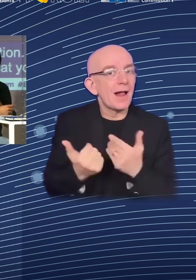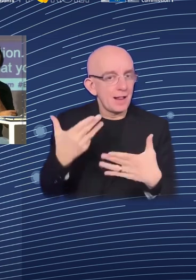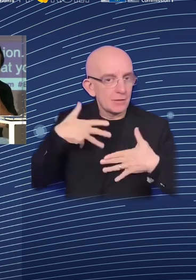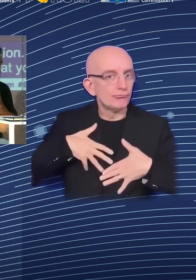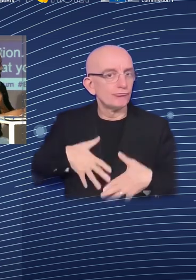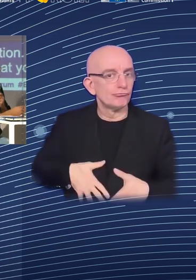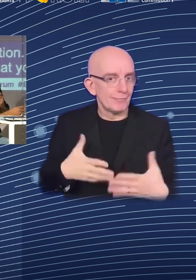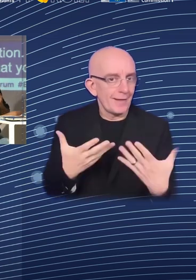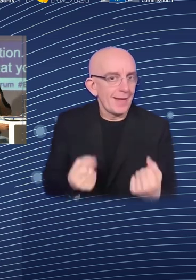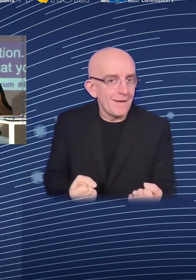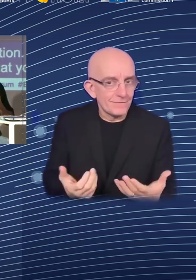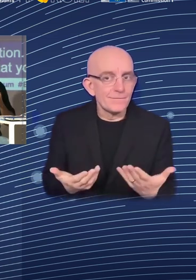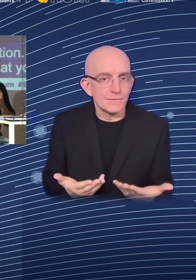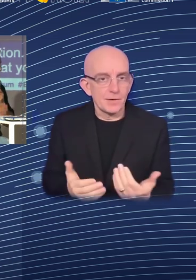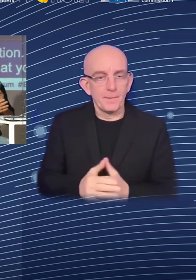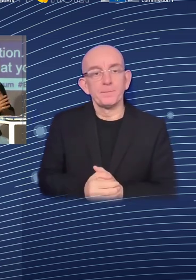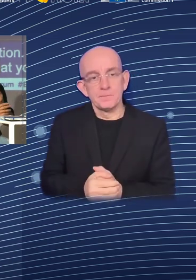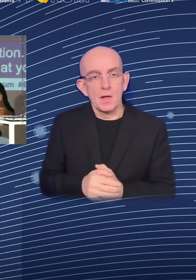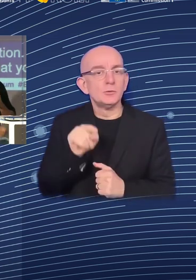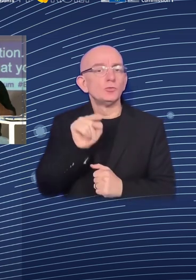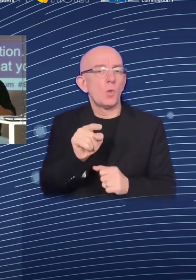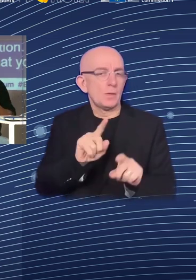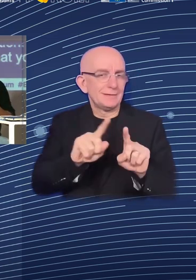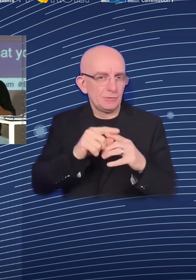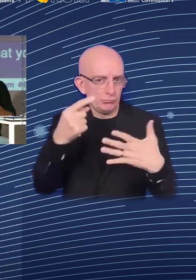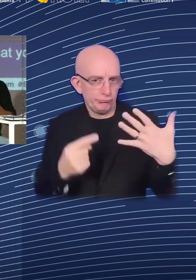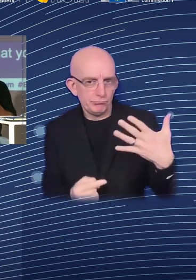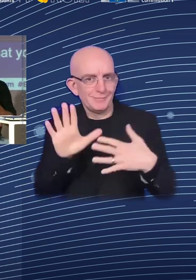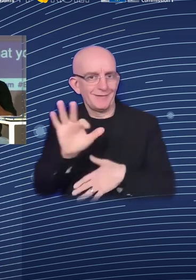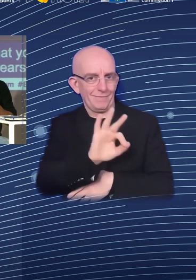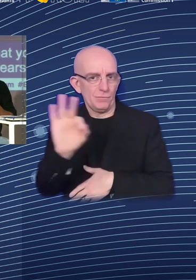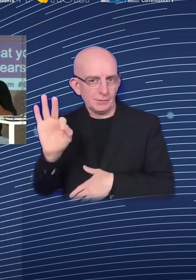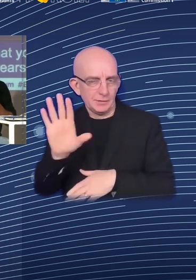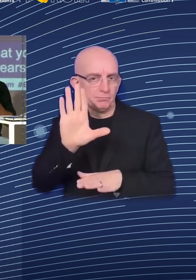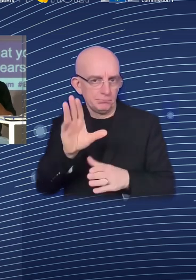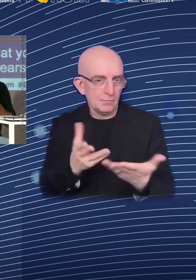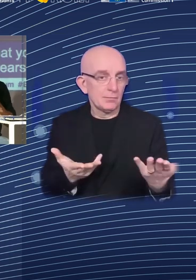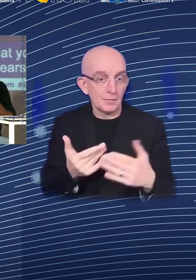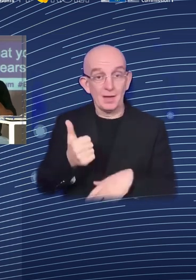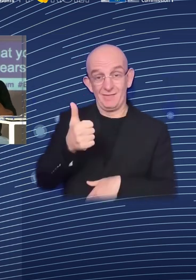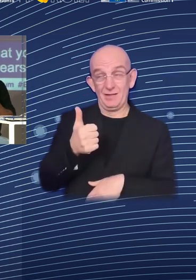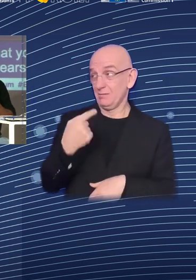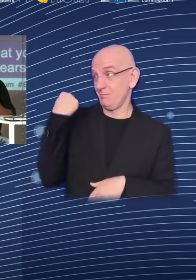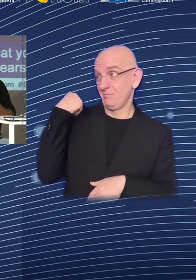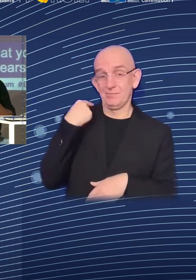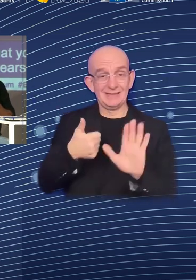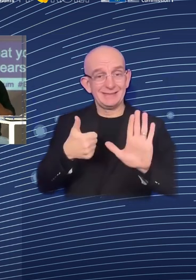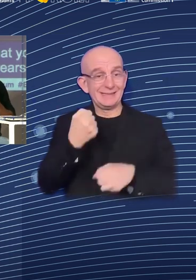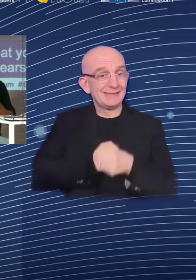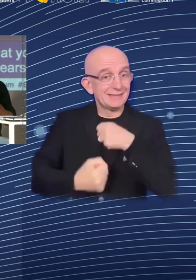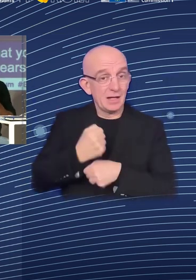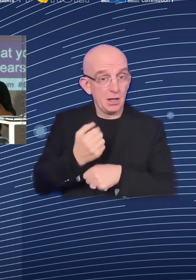we started a bit like you, 6 years ago, 7 years ago. In France today, we've got around